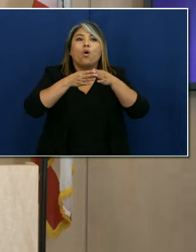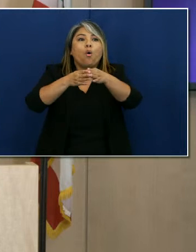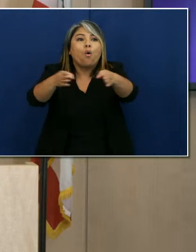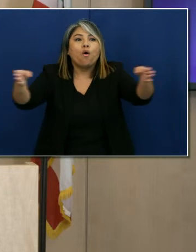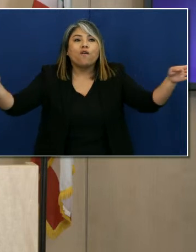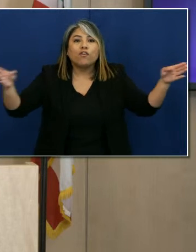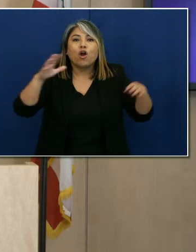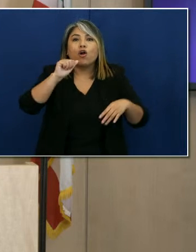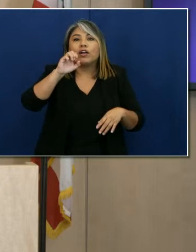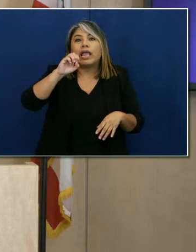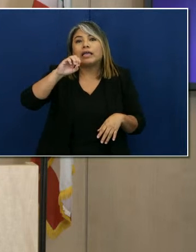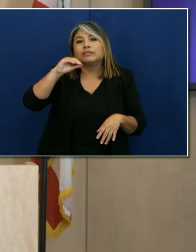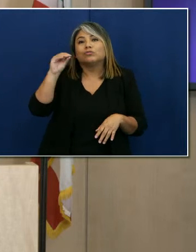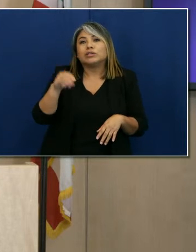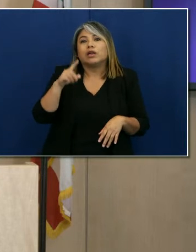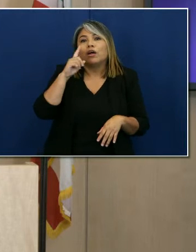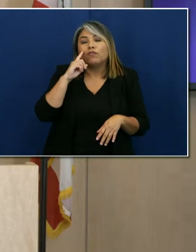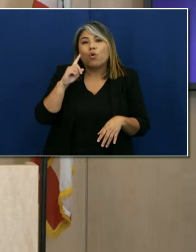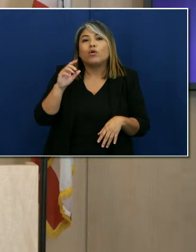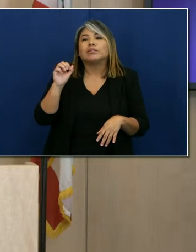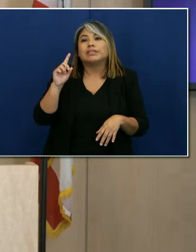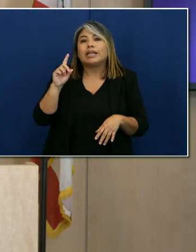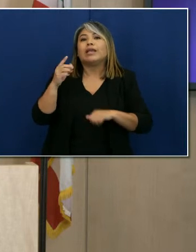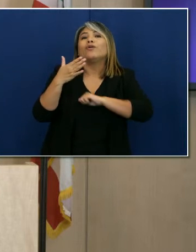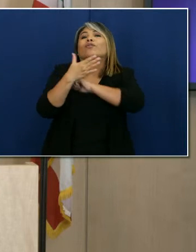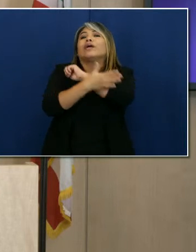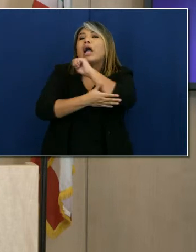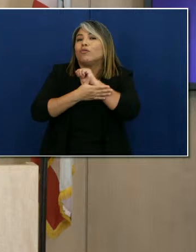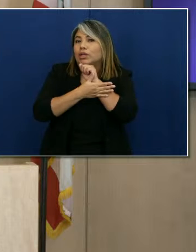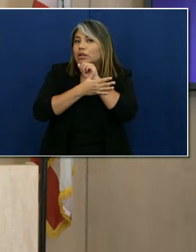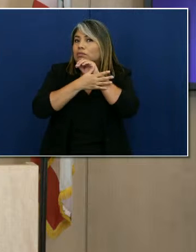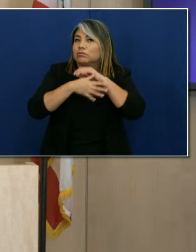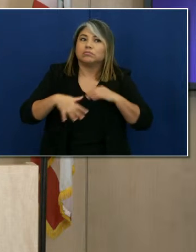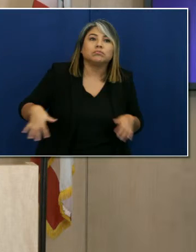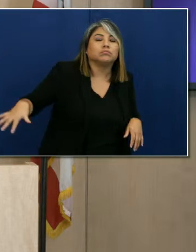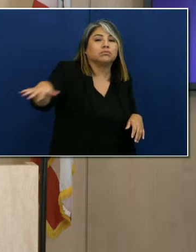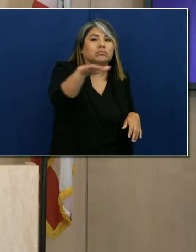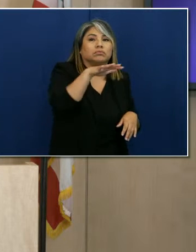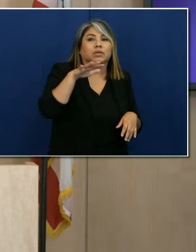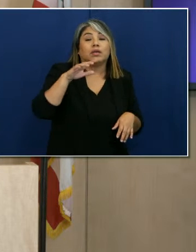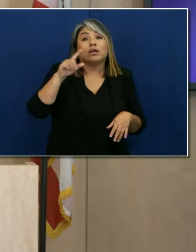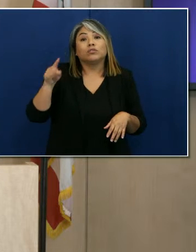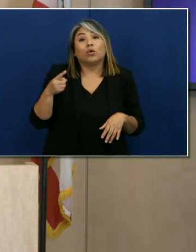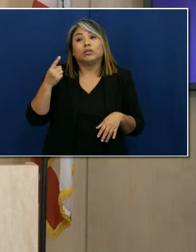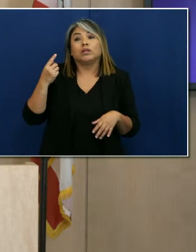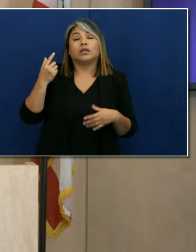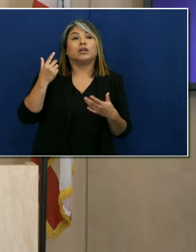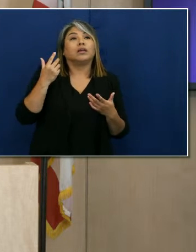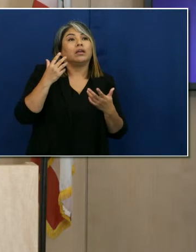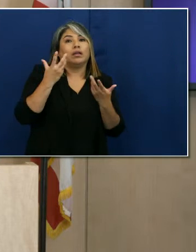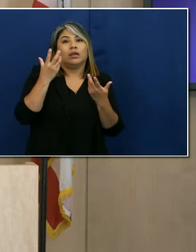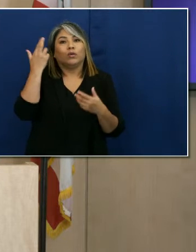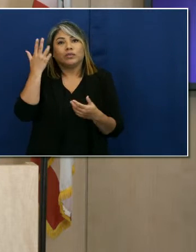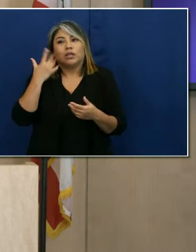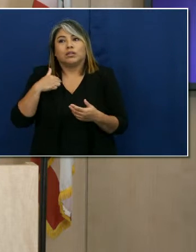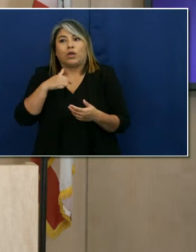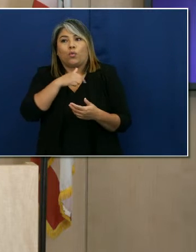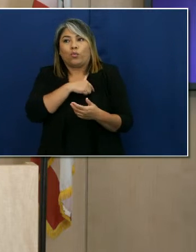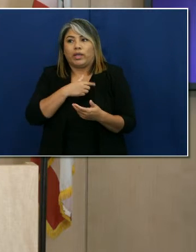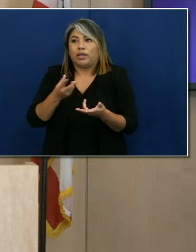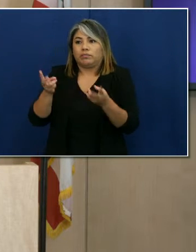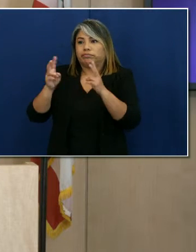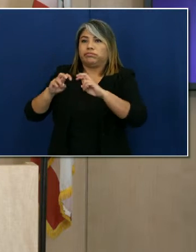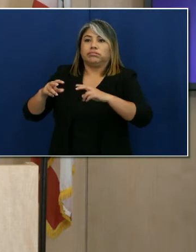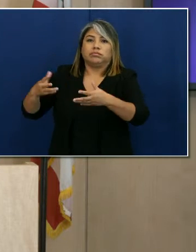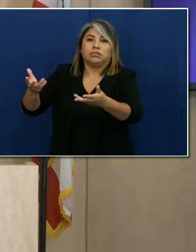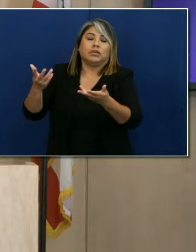case rates for the county of San Diego. The only variation where you drill down this new health equity